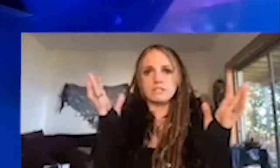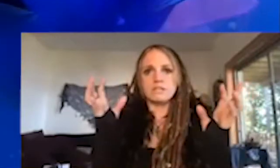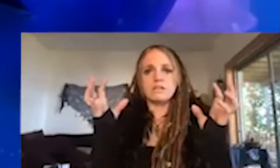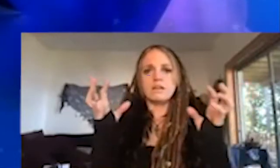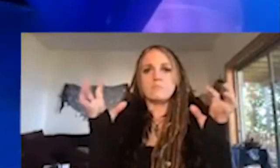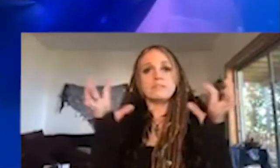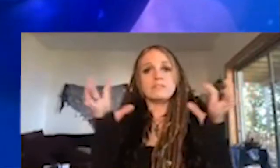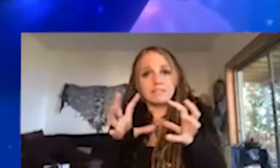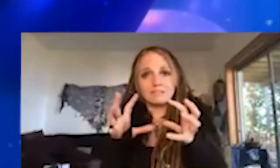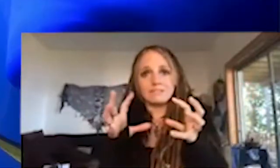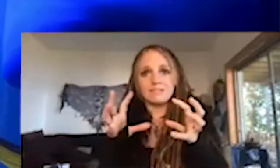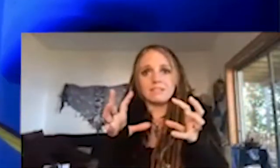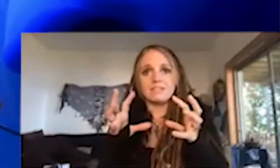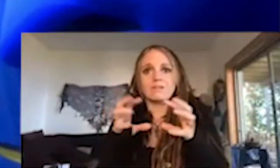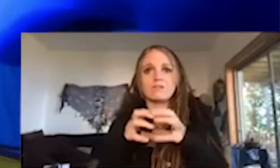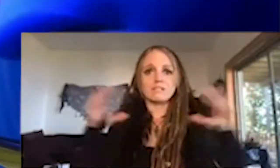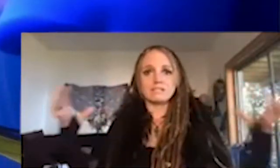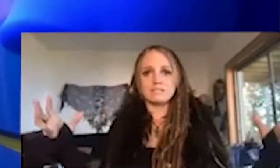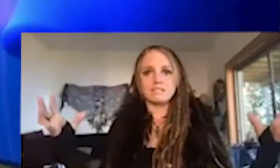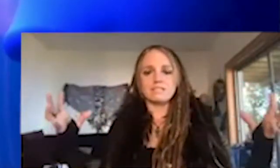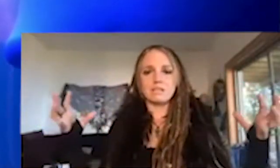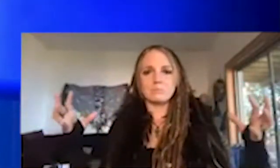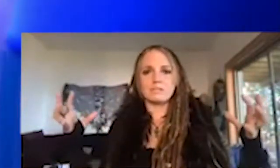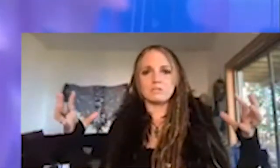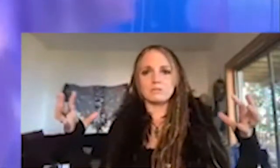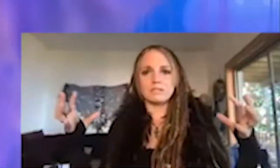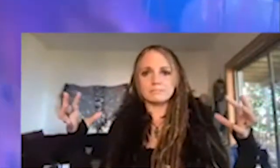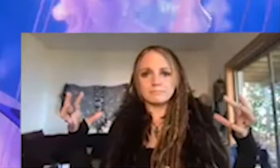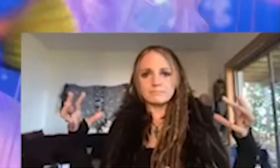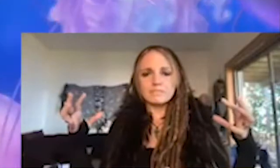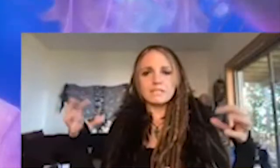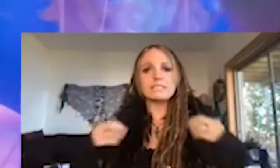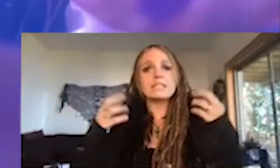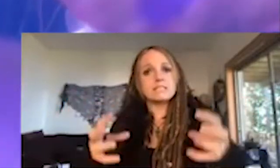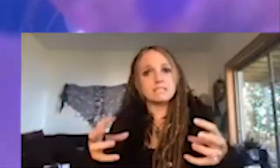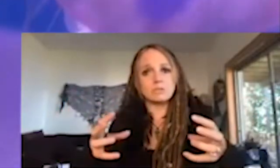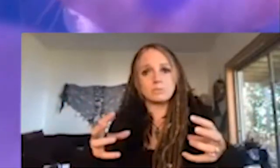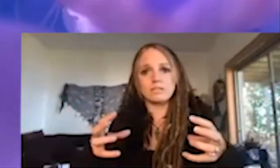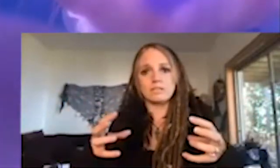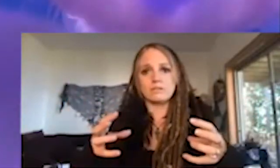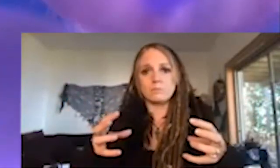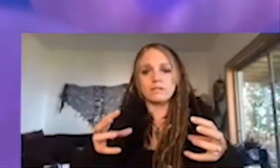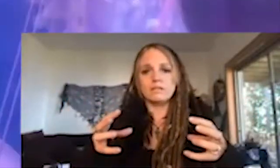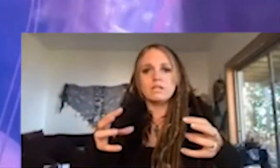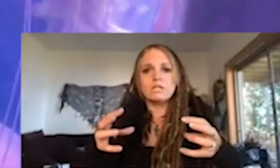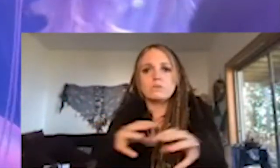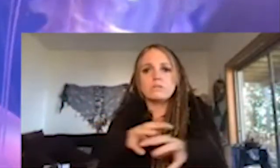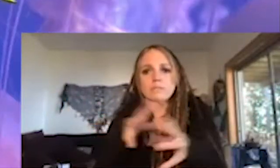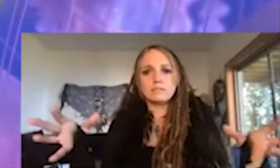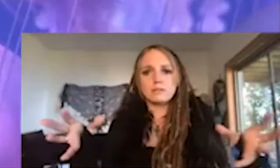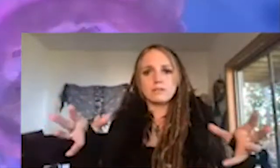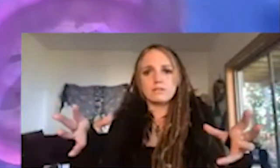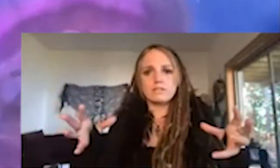orientation, their density, across the scene to help tell the story. And the lenses needed to work in here as well. So